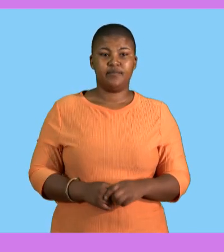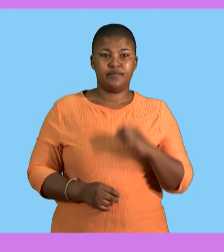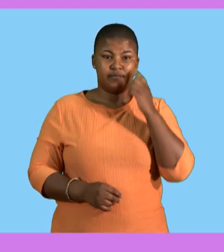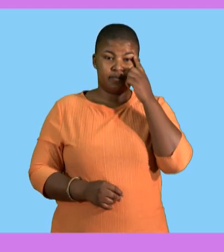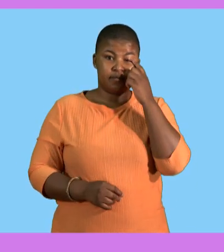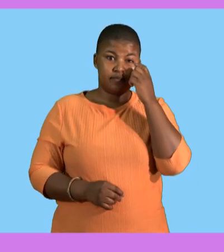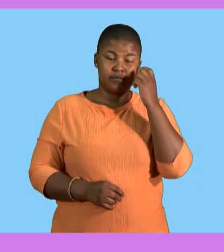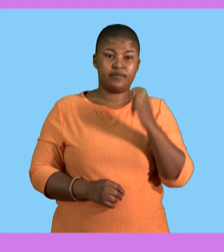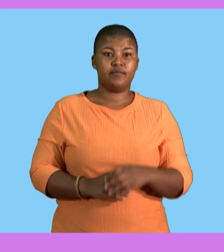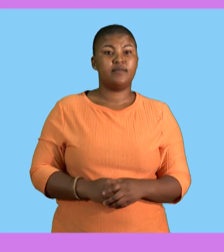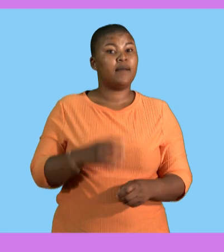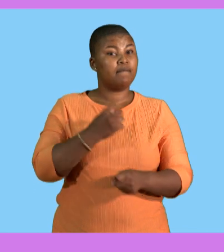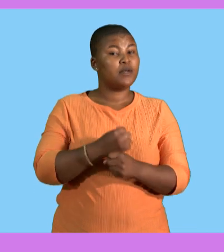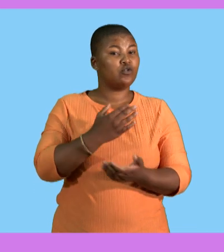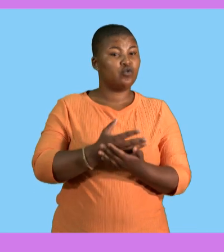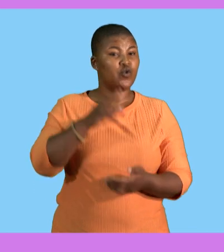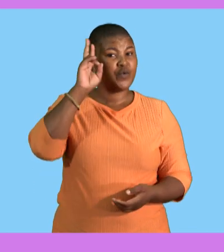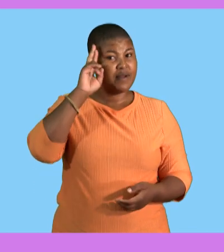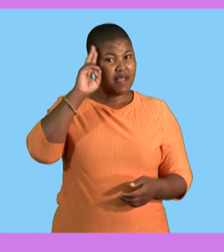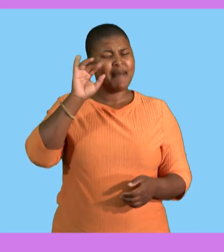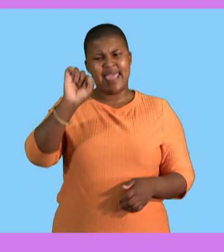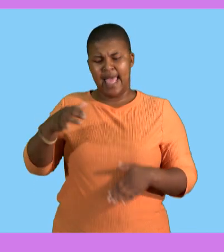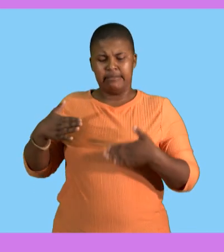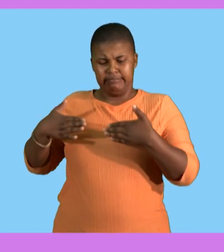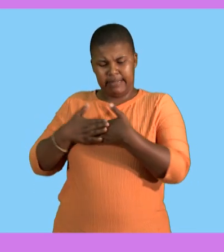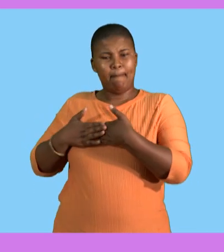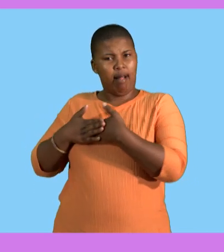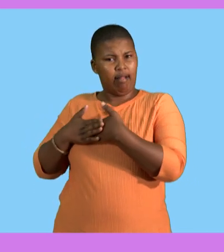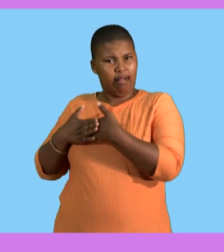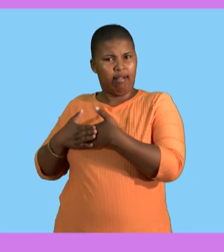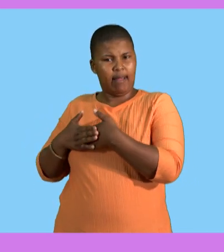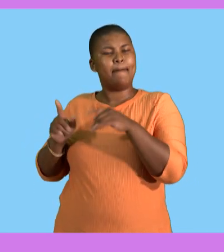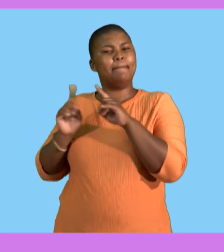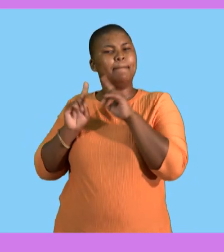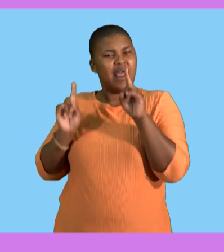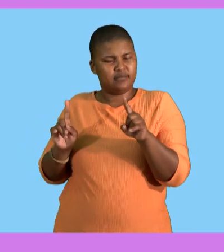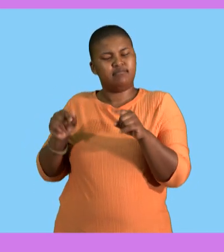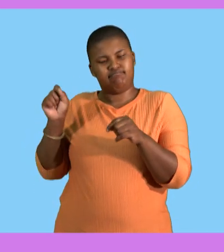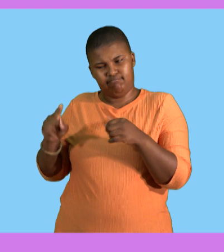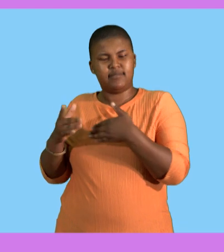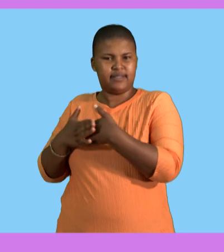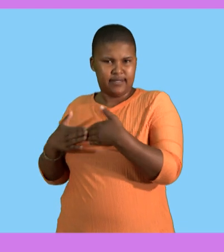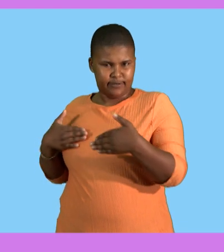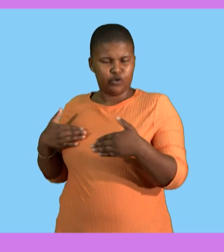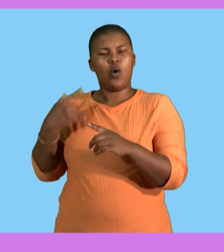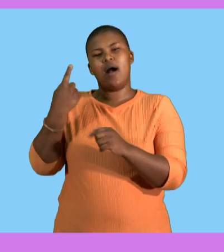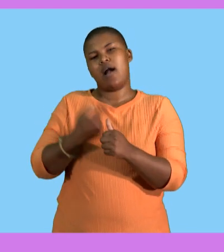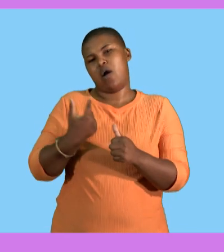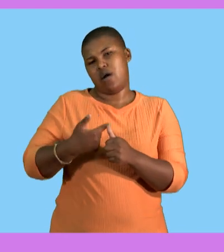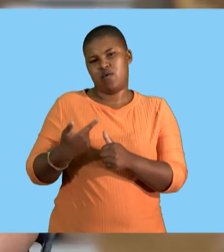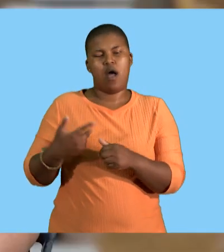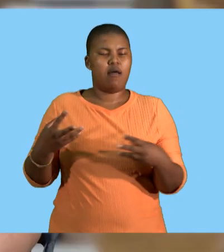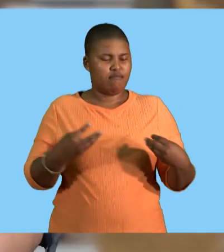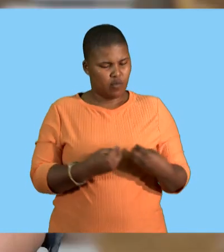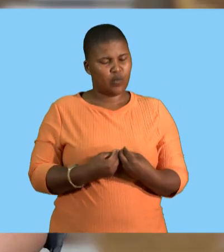8. Remember, even though it's a double sliding door, it is one opening, so we use it or